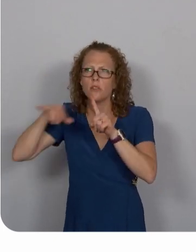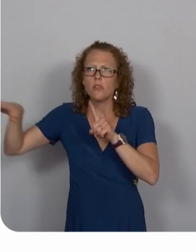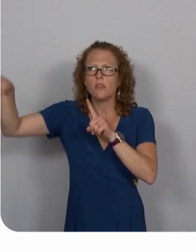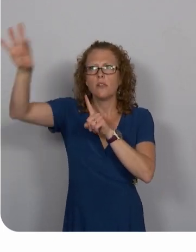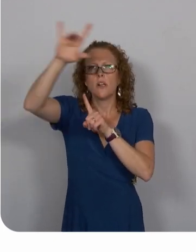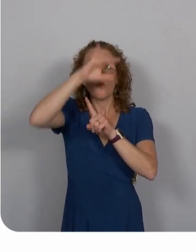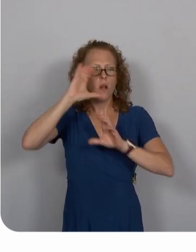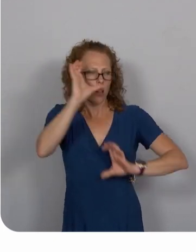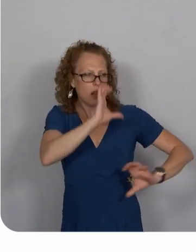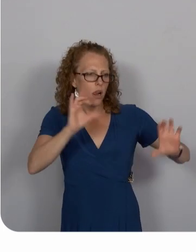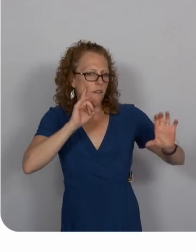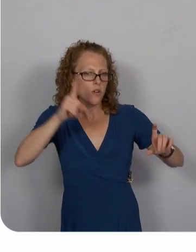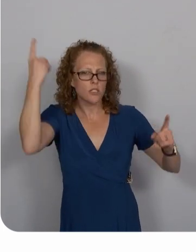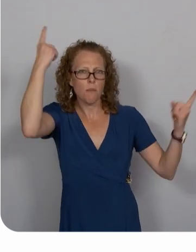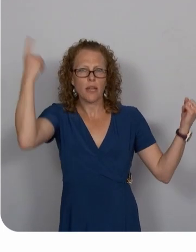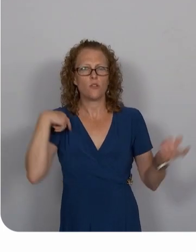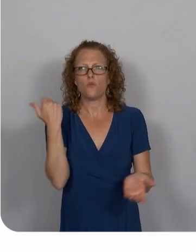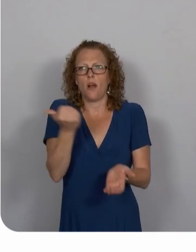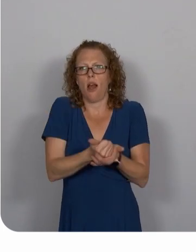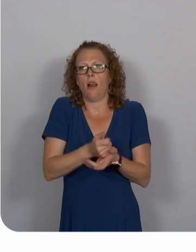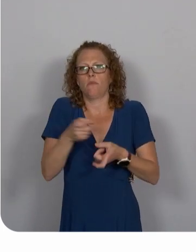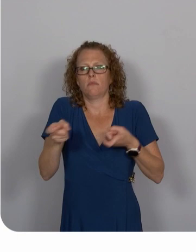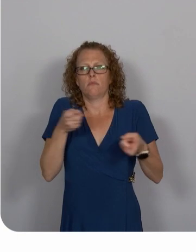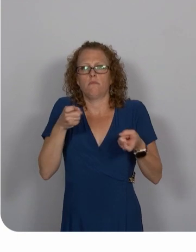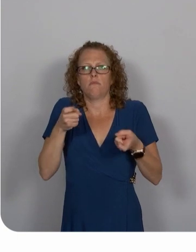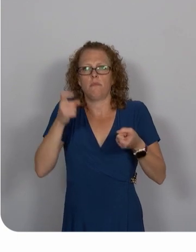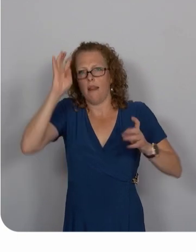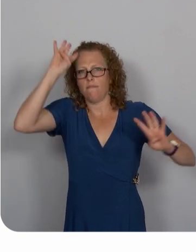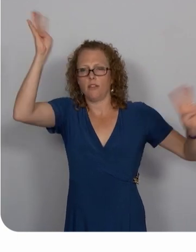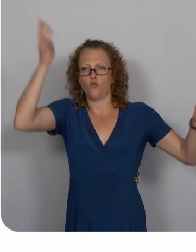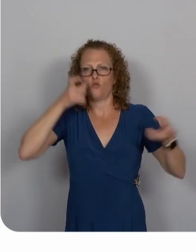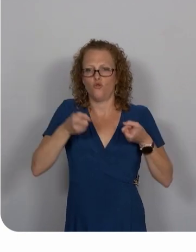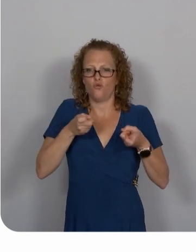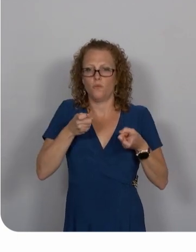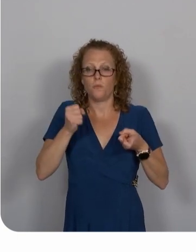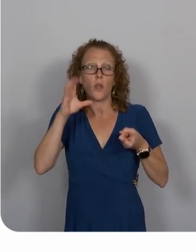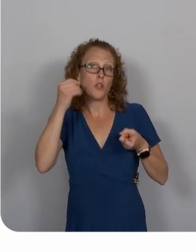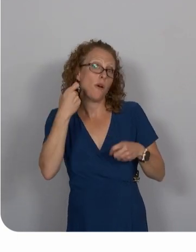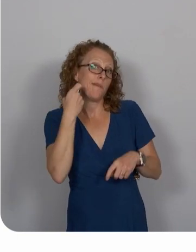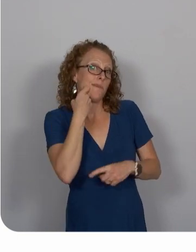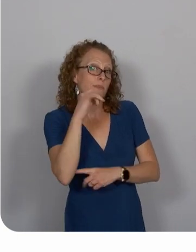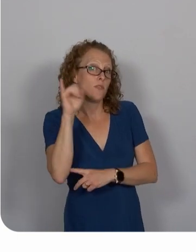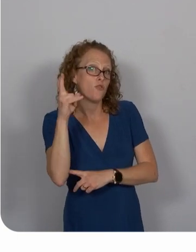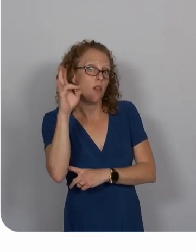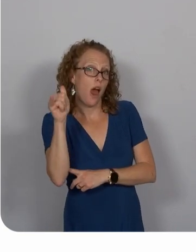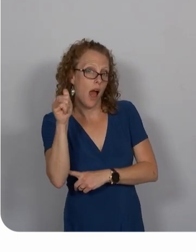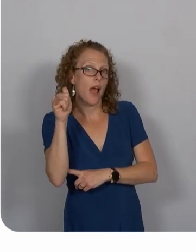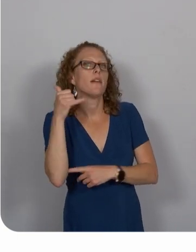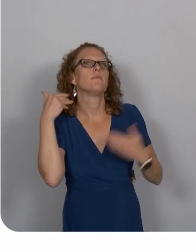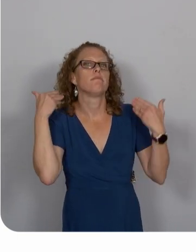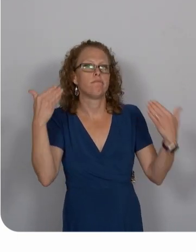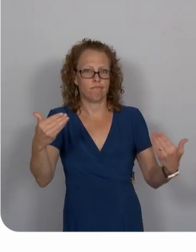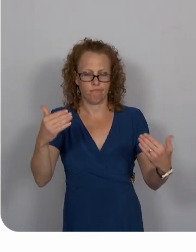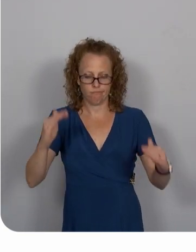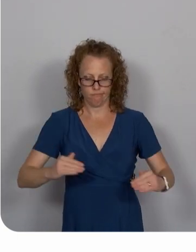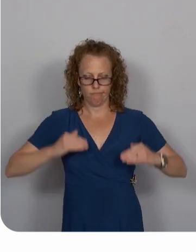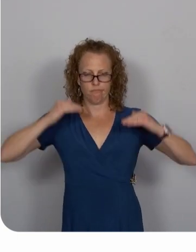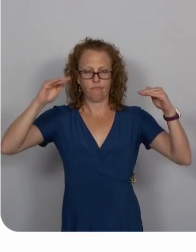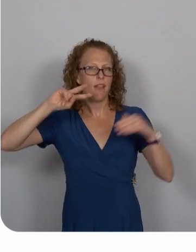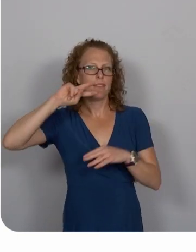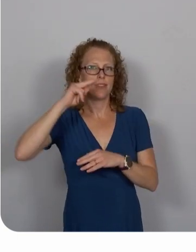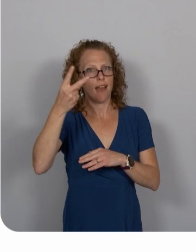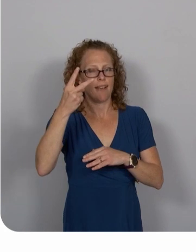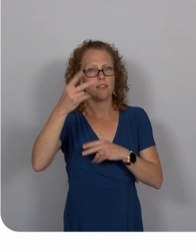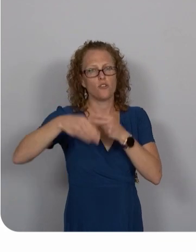control. So in July, we released Llama 2, our next generation with open access for the